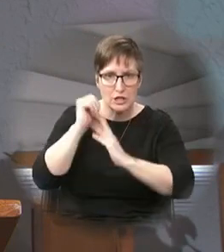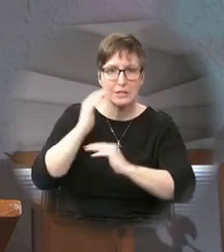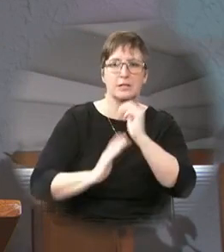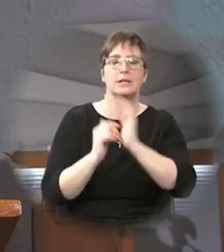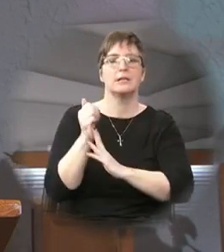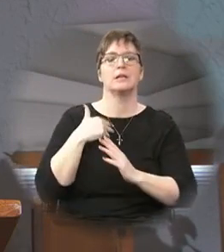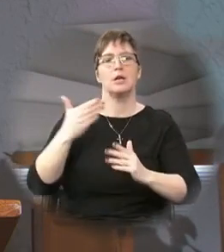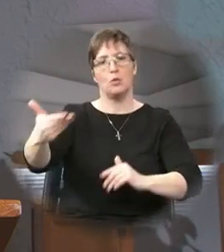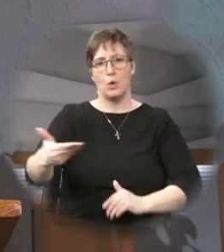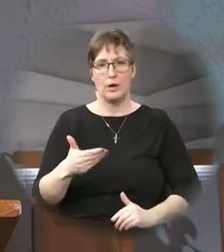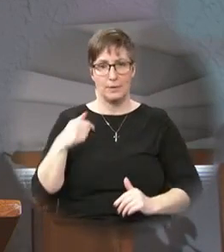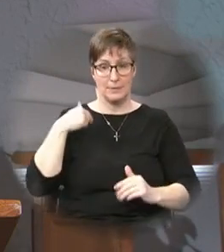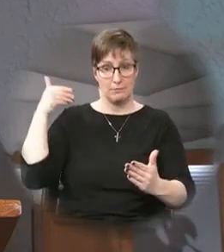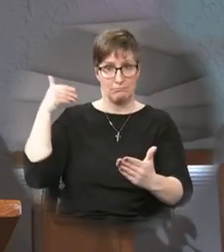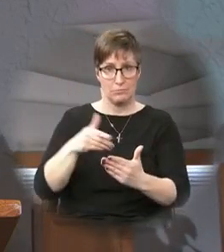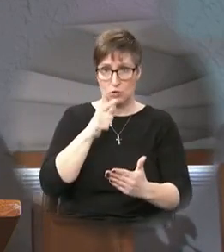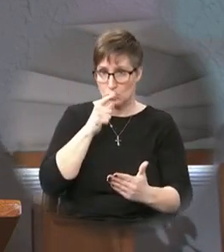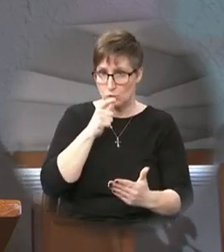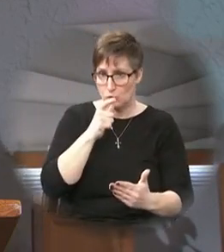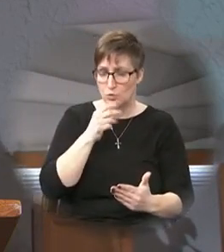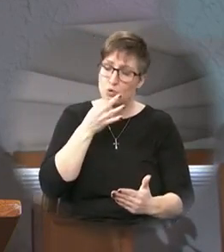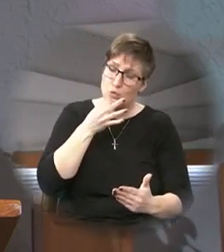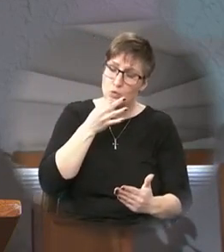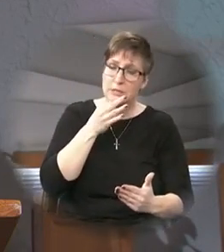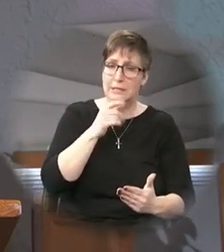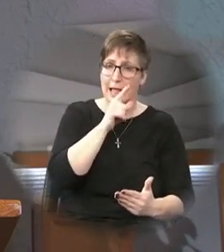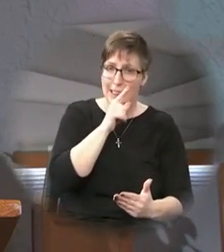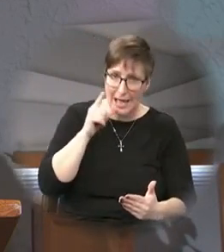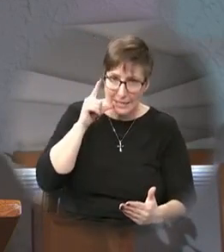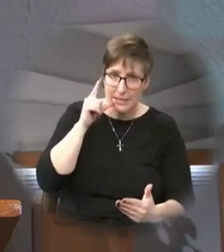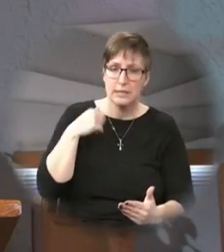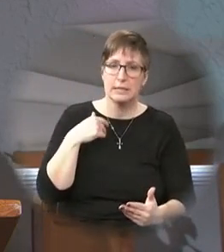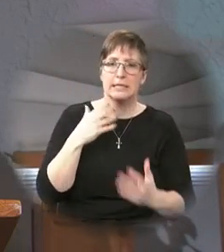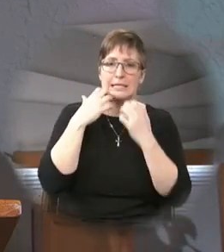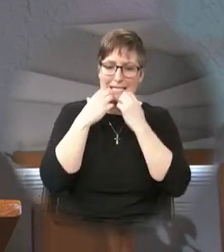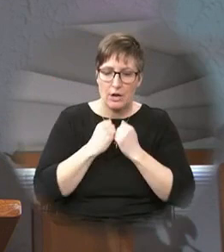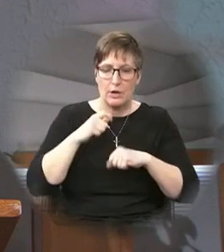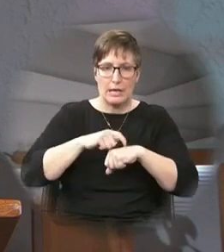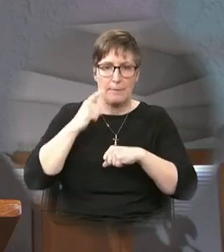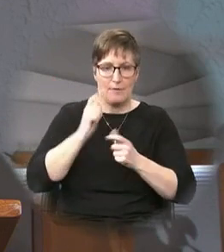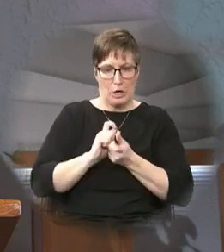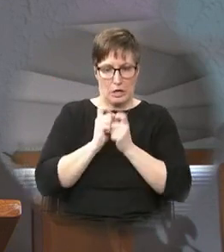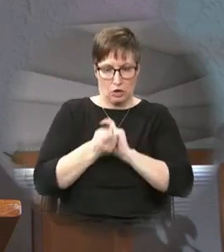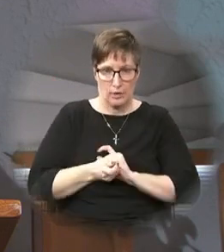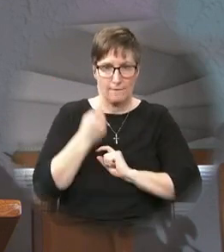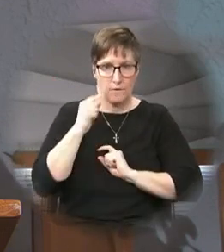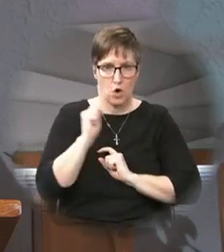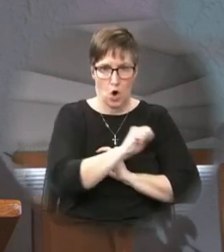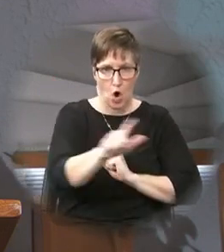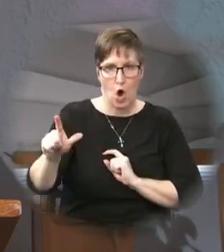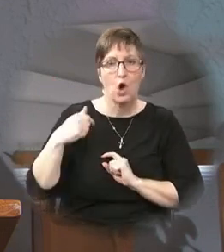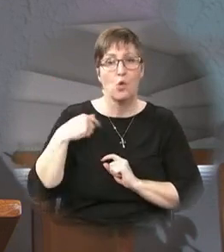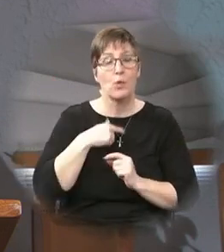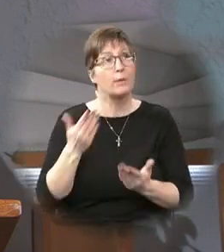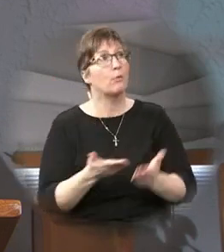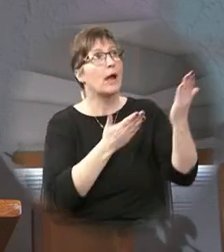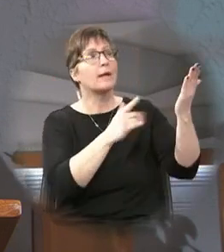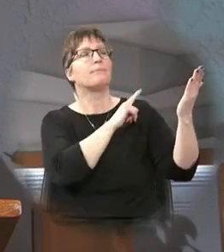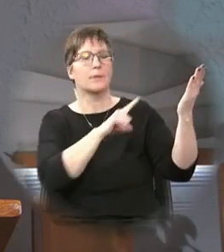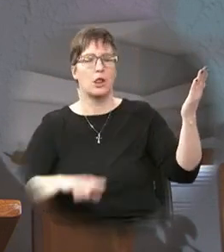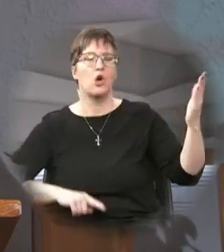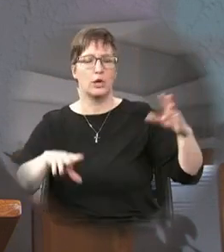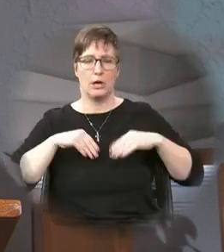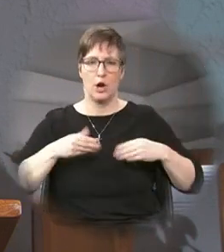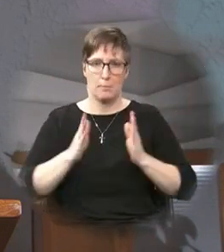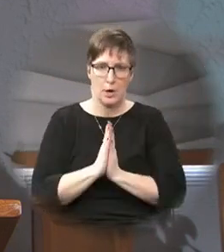welcome during the upcoming Lenten season, that it may be a sacred time of conversion for all. we pray to the Lord.